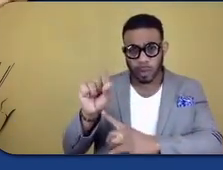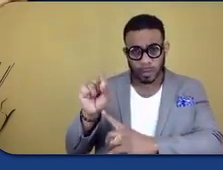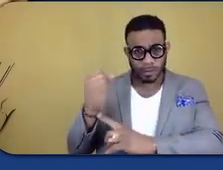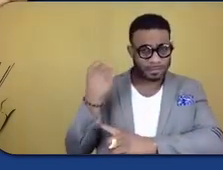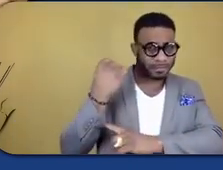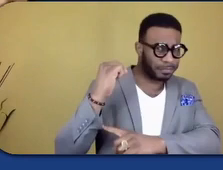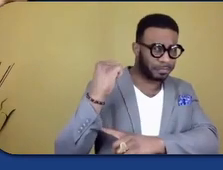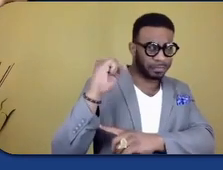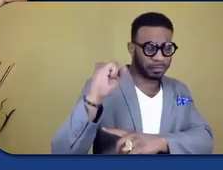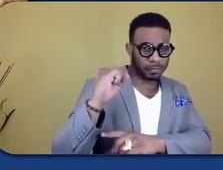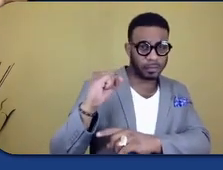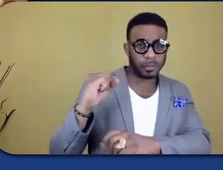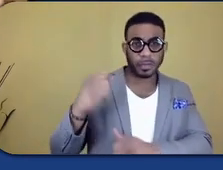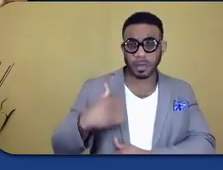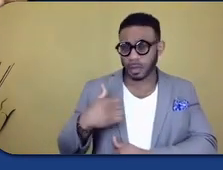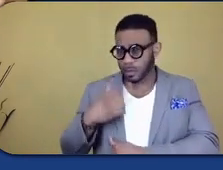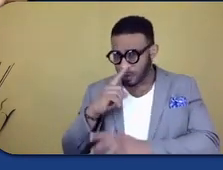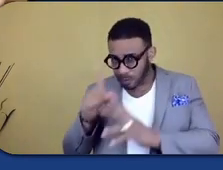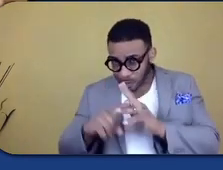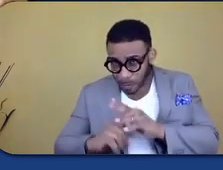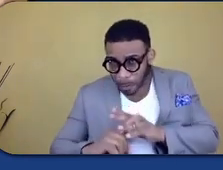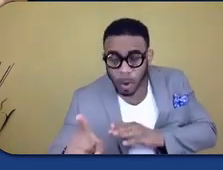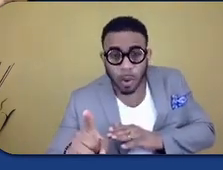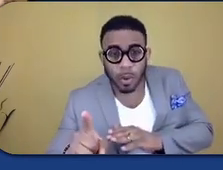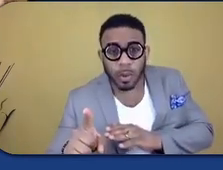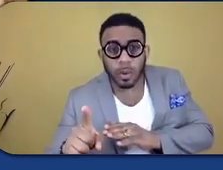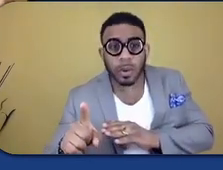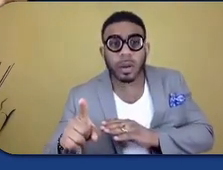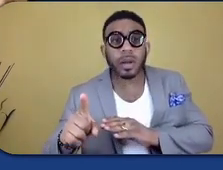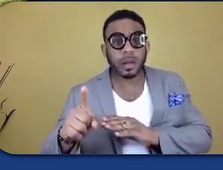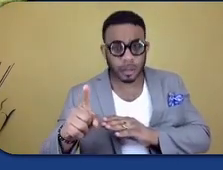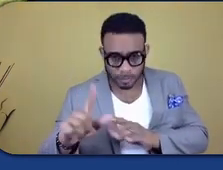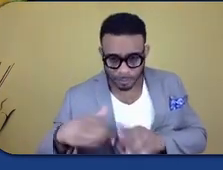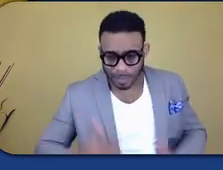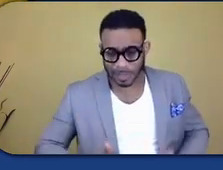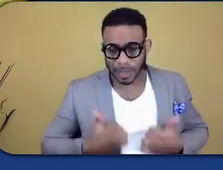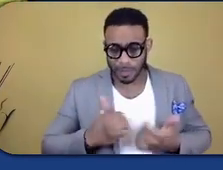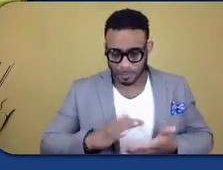So we flew to Uganda, and this is how our life began as refugee.